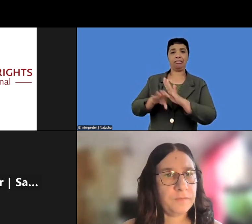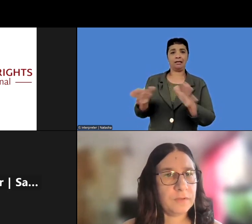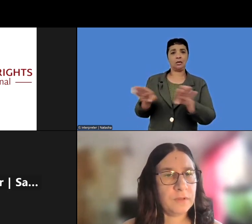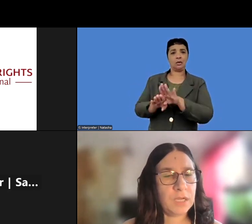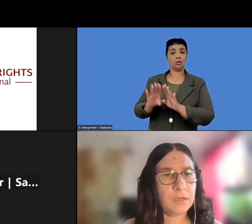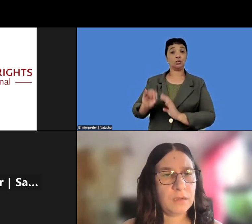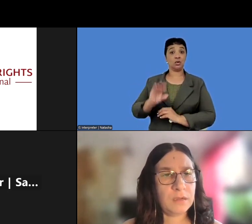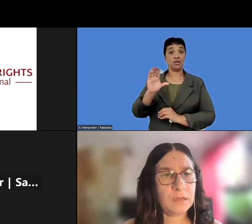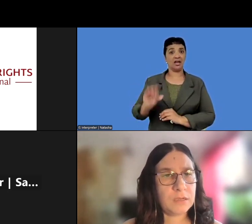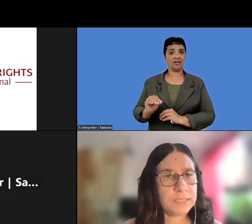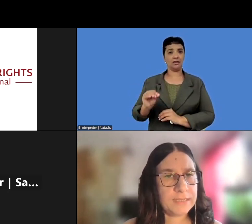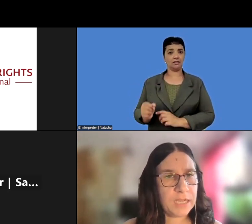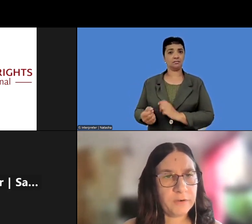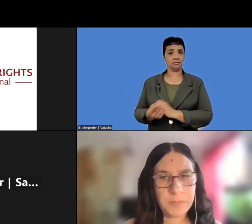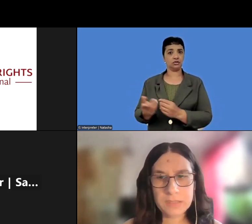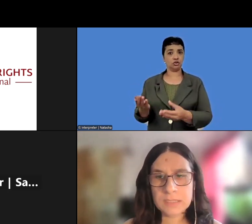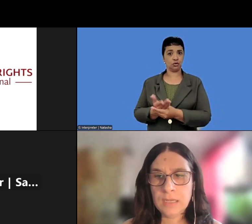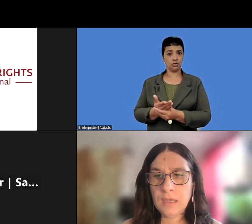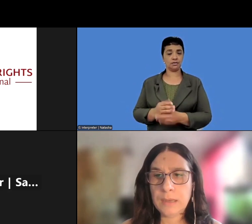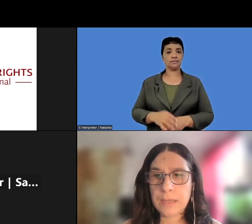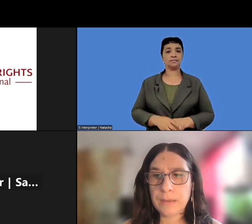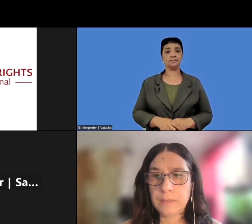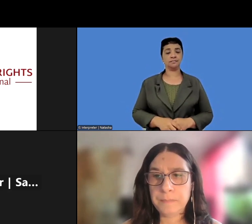of Gauteng government,